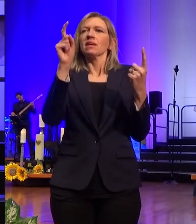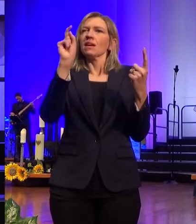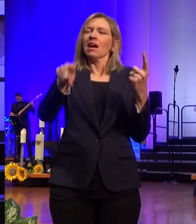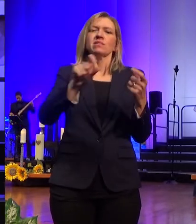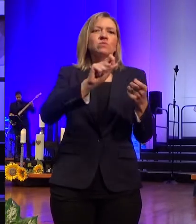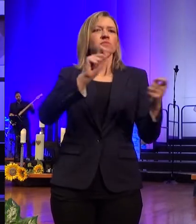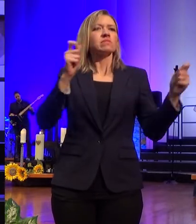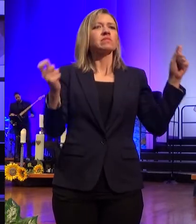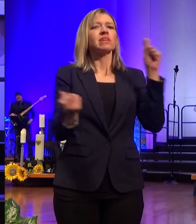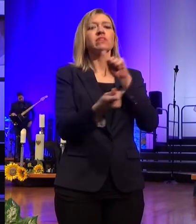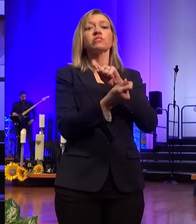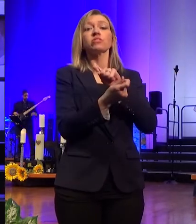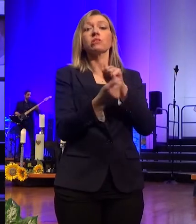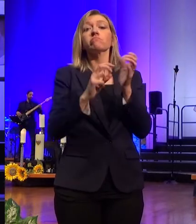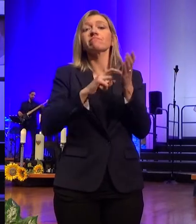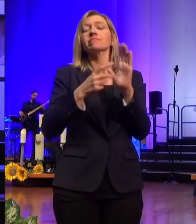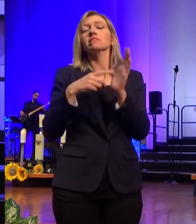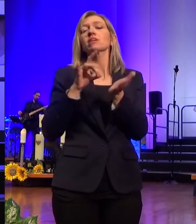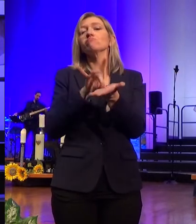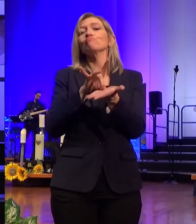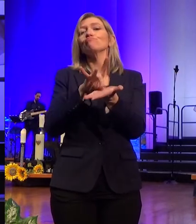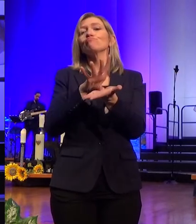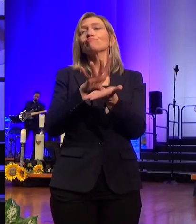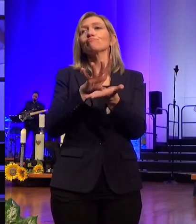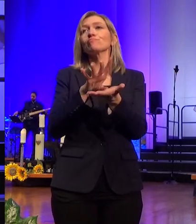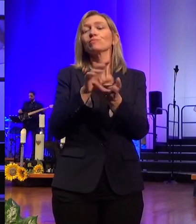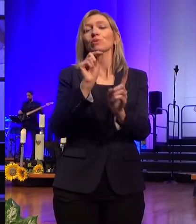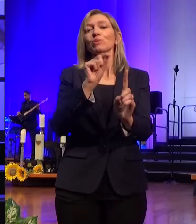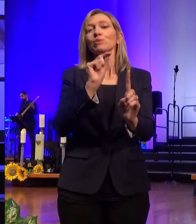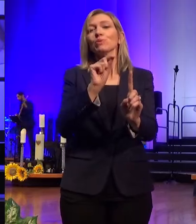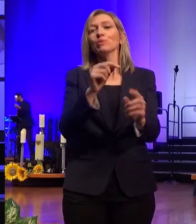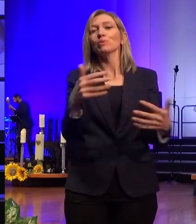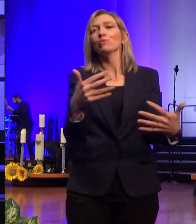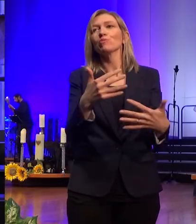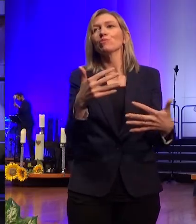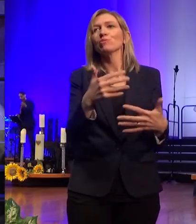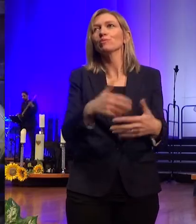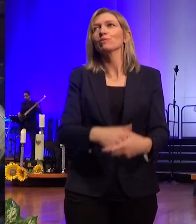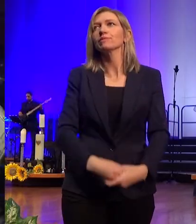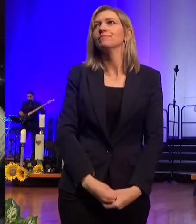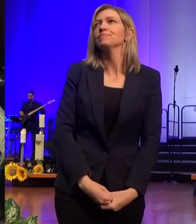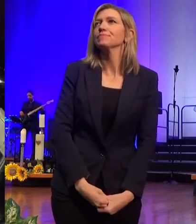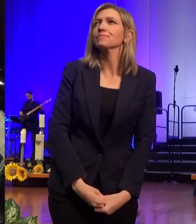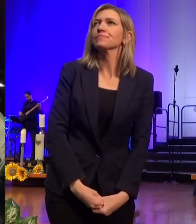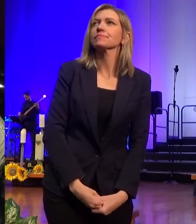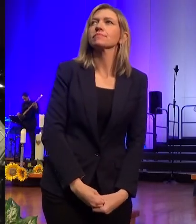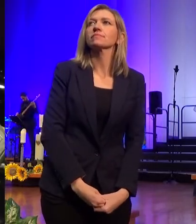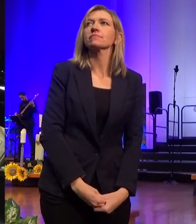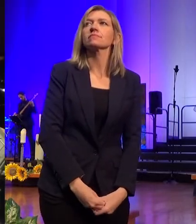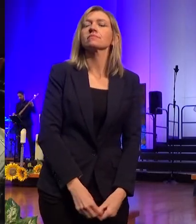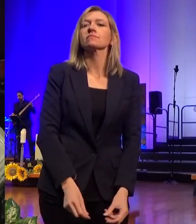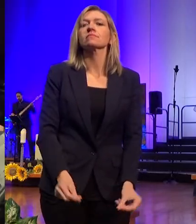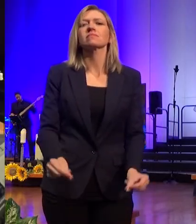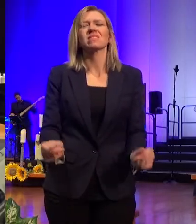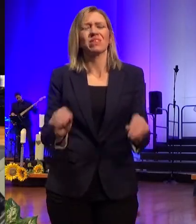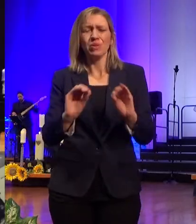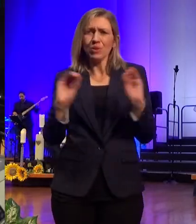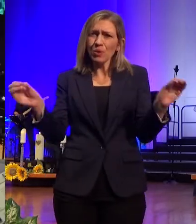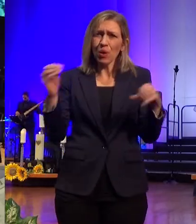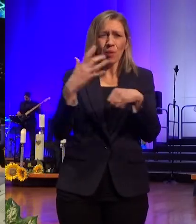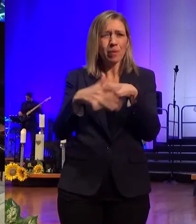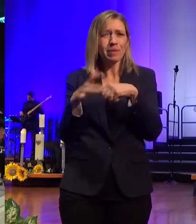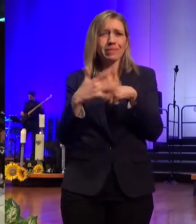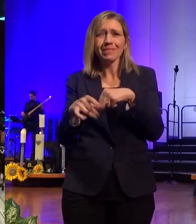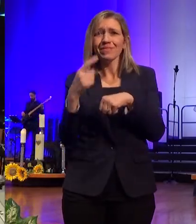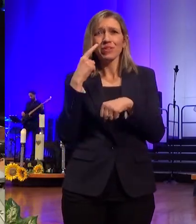Something's gotta give, so I give up you. Whoa, whoa, whoa. There's no room for